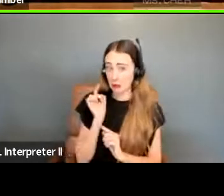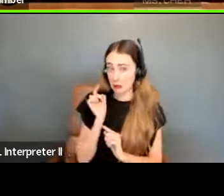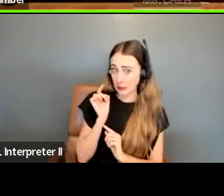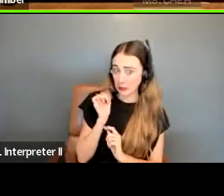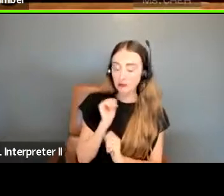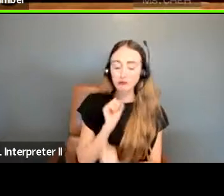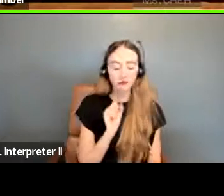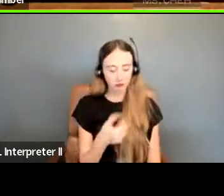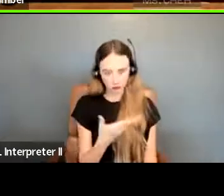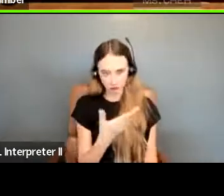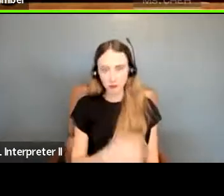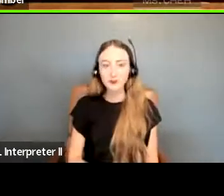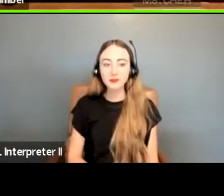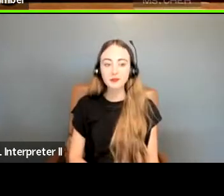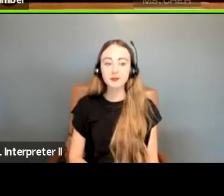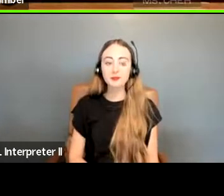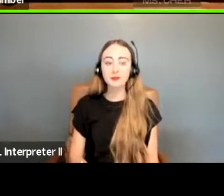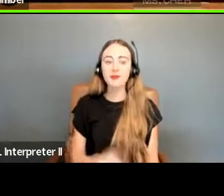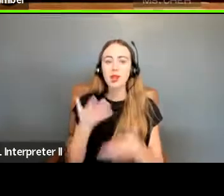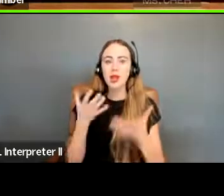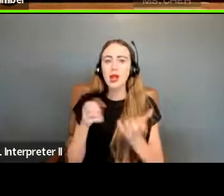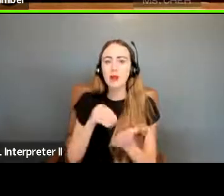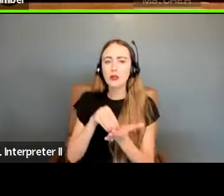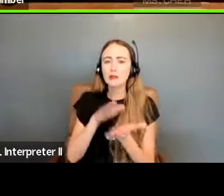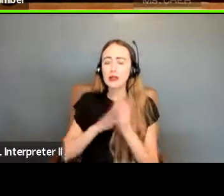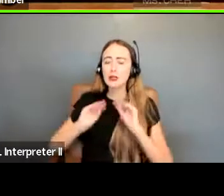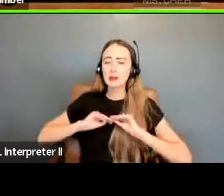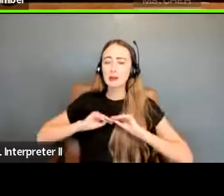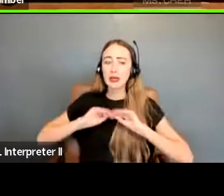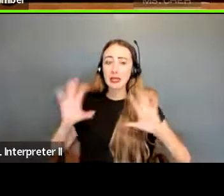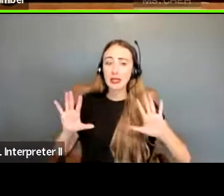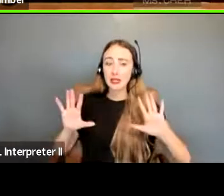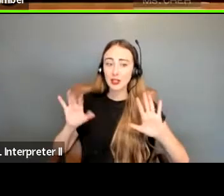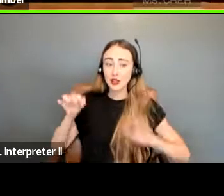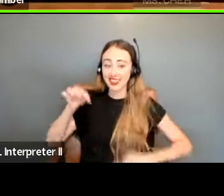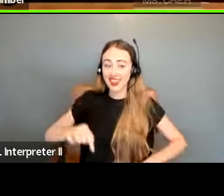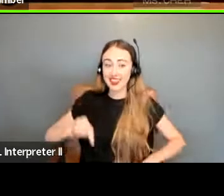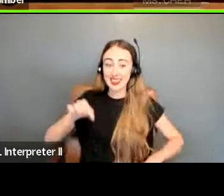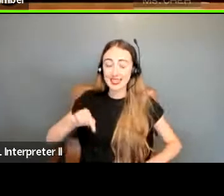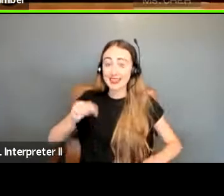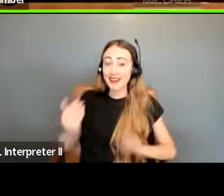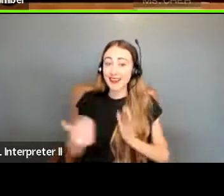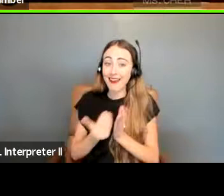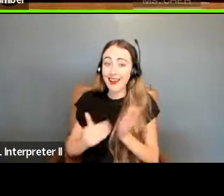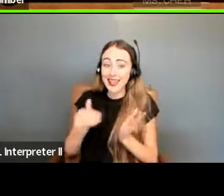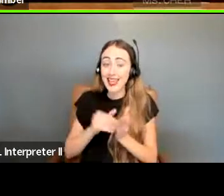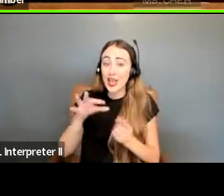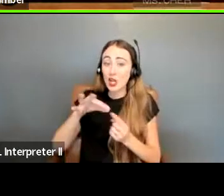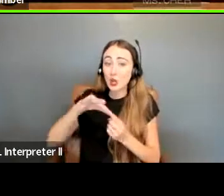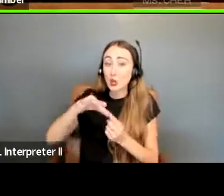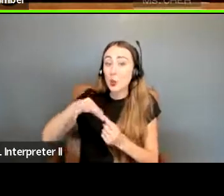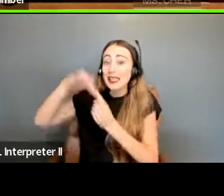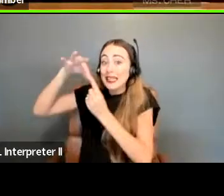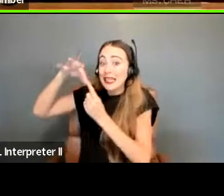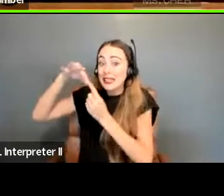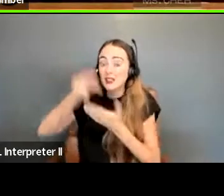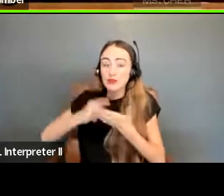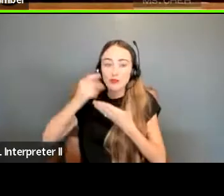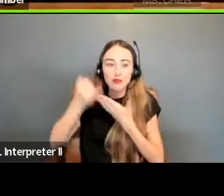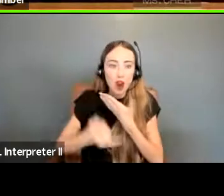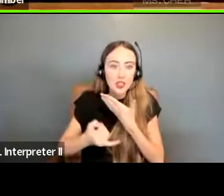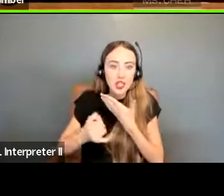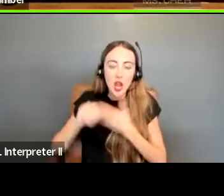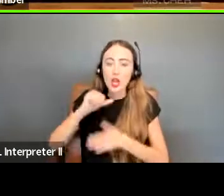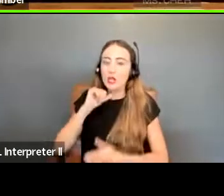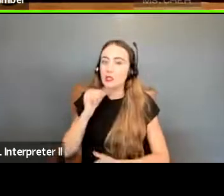objection. And I want the record to be very clear here that this is, again, a unique project, not opening the door